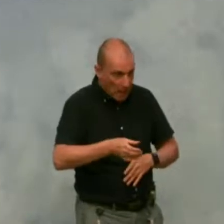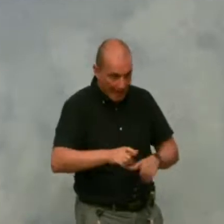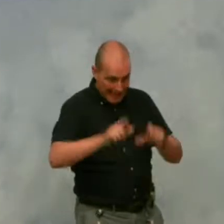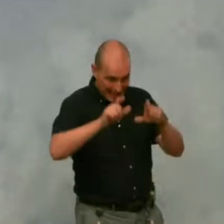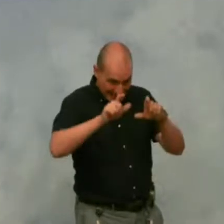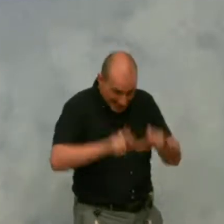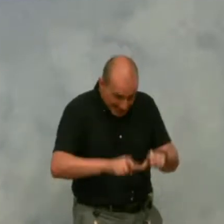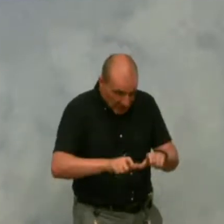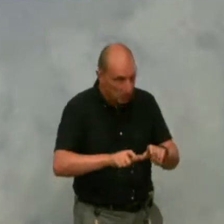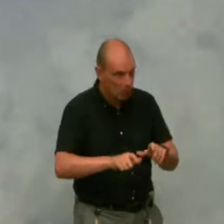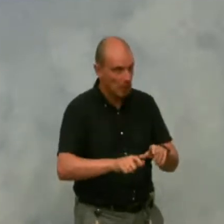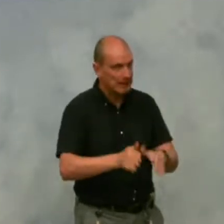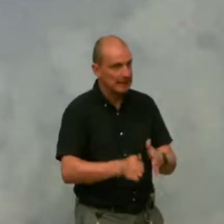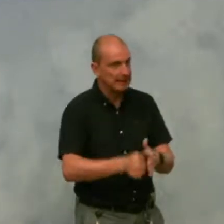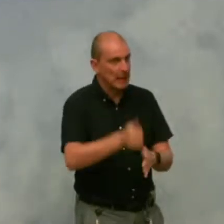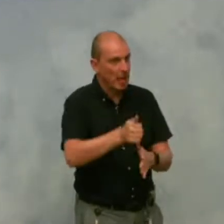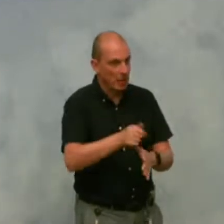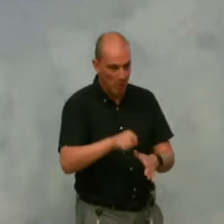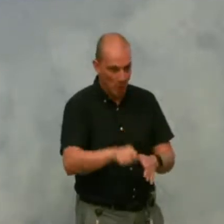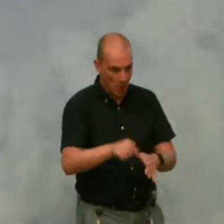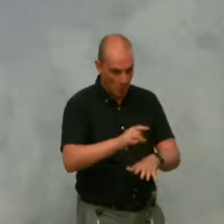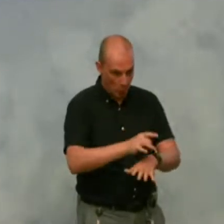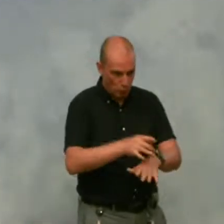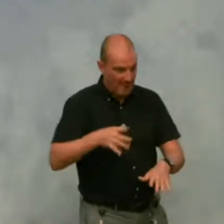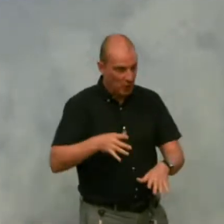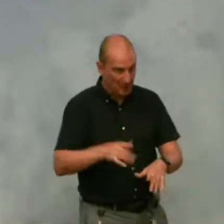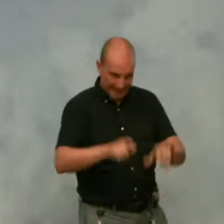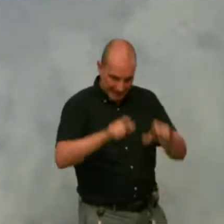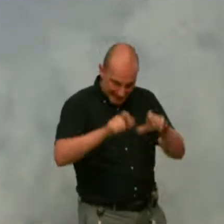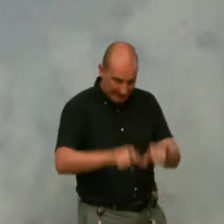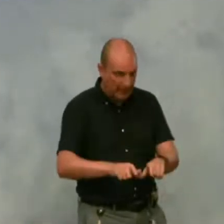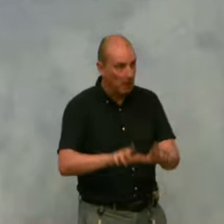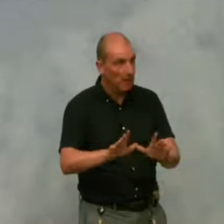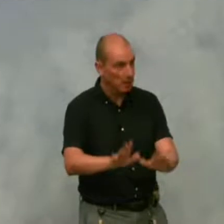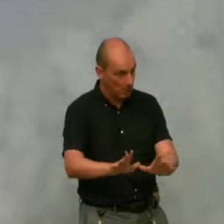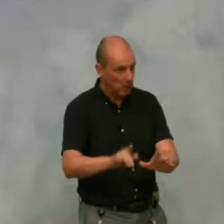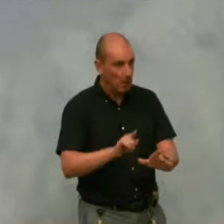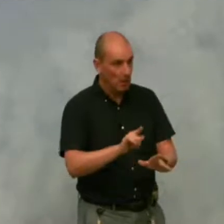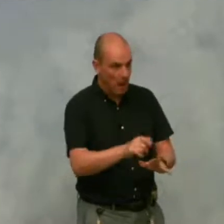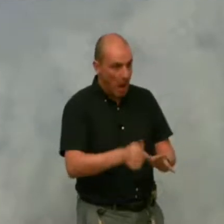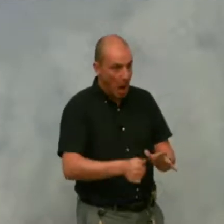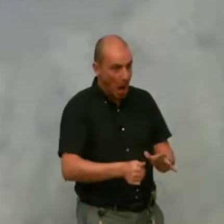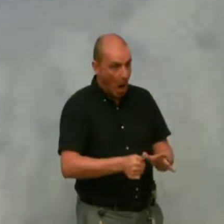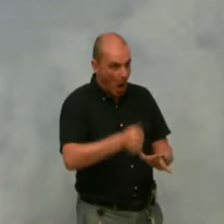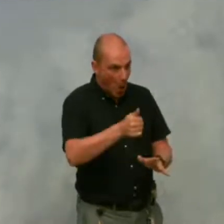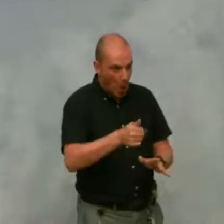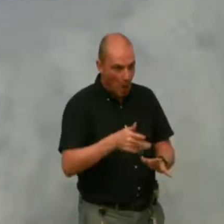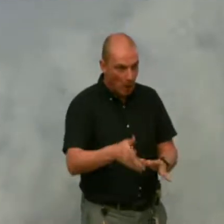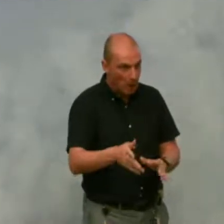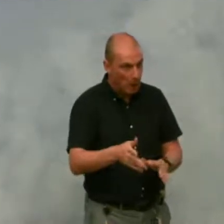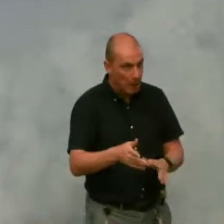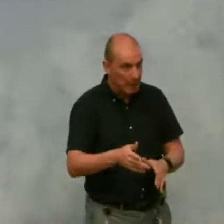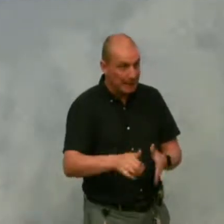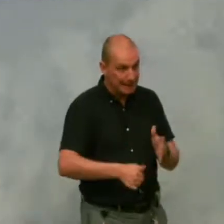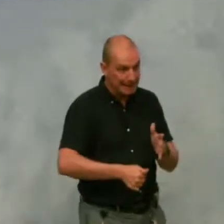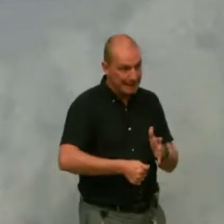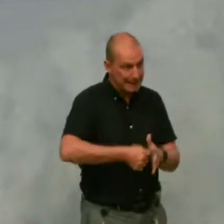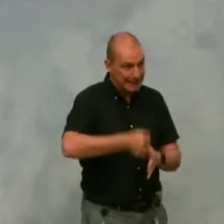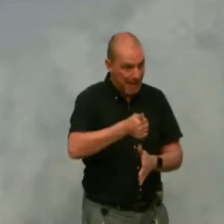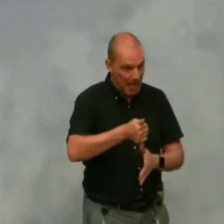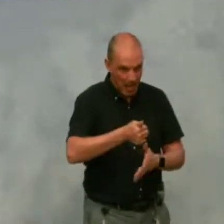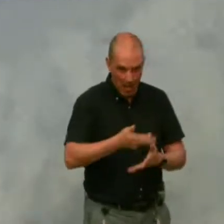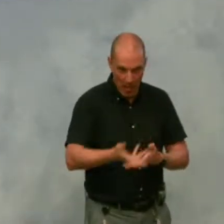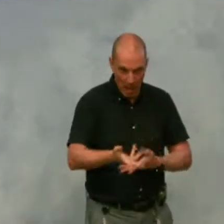areas. And we're also looking at how we kind of bring through some of the skills that we're going to be needing. So in terms of